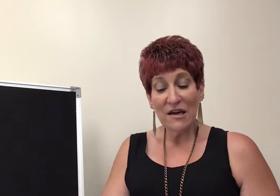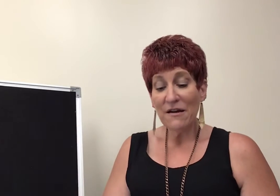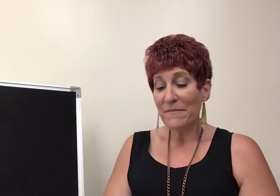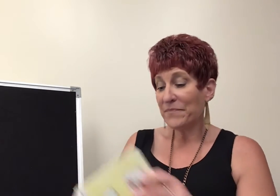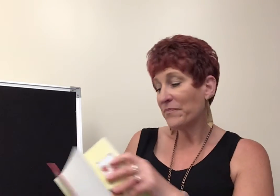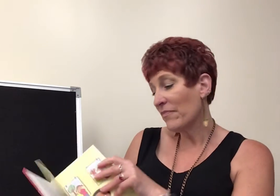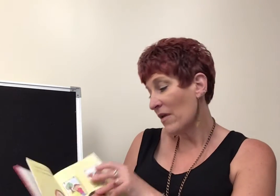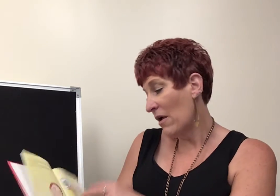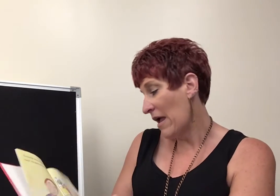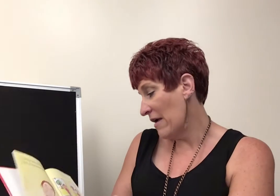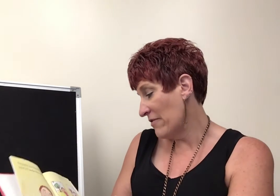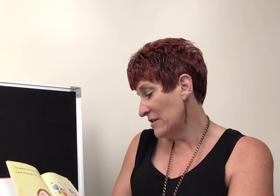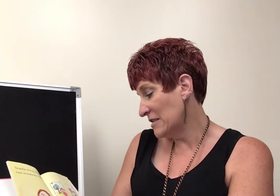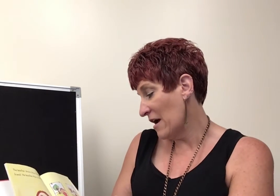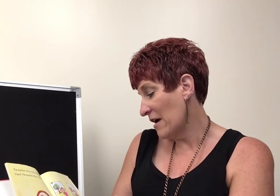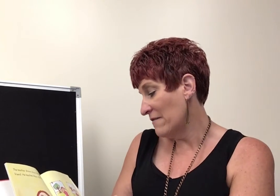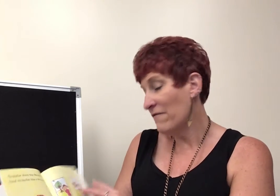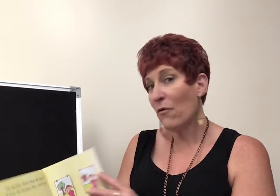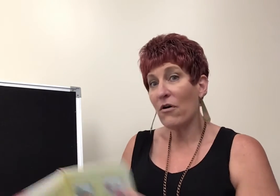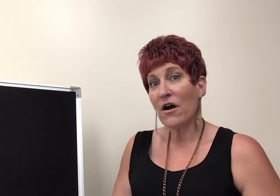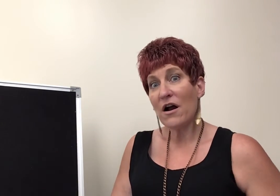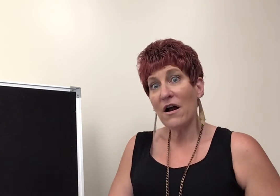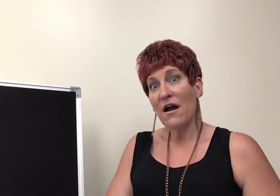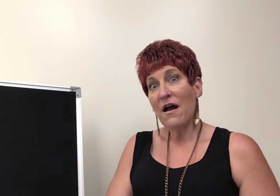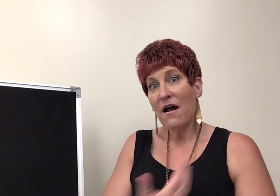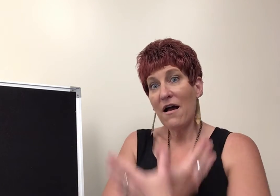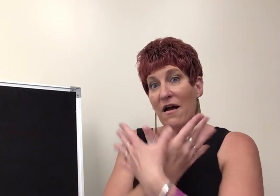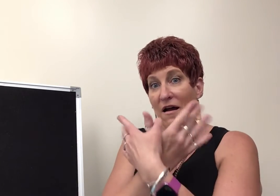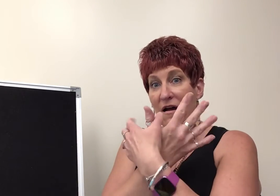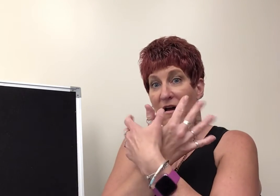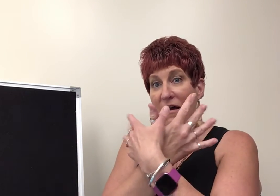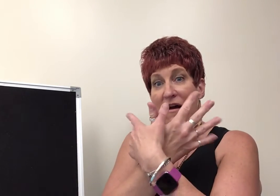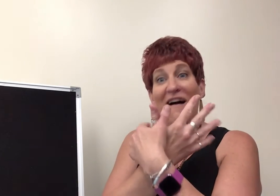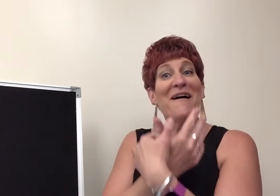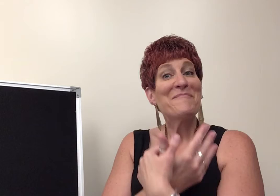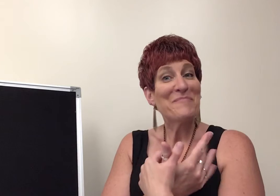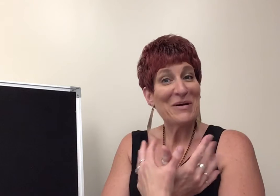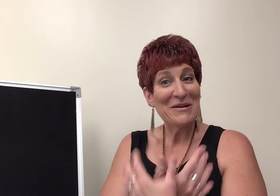tree and the sign for